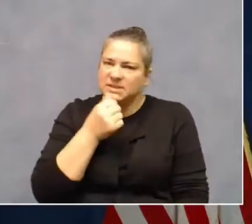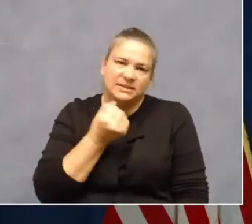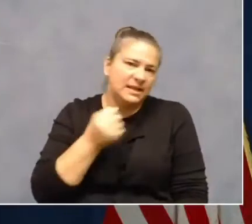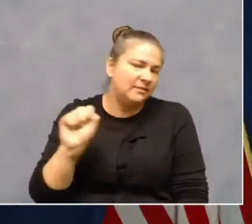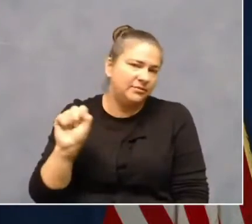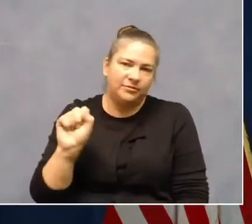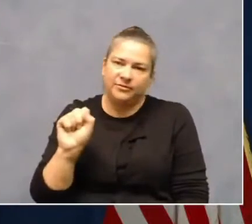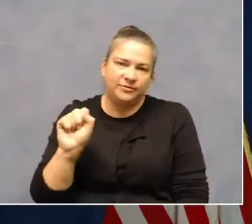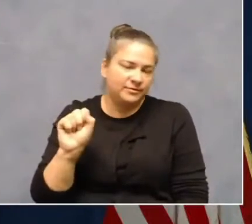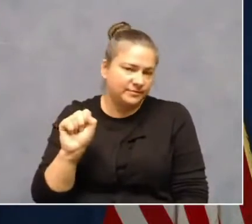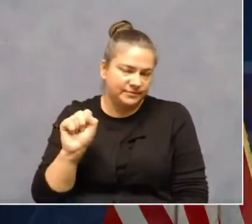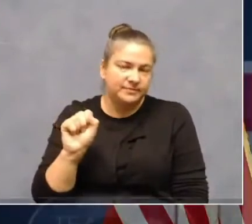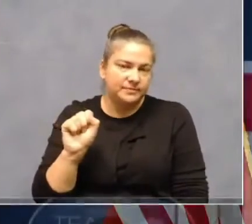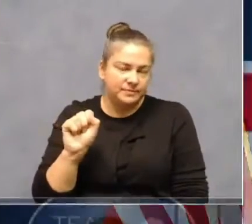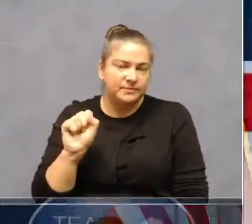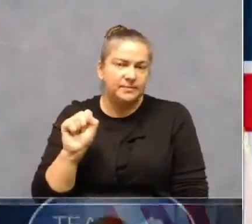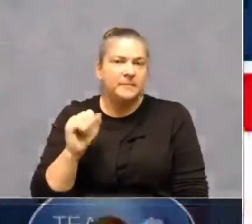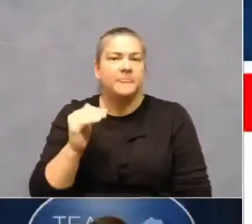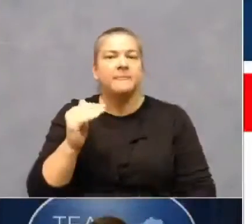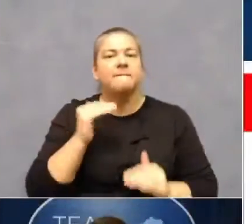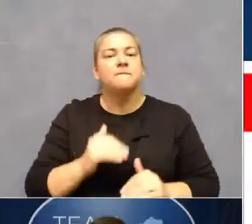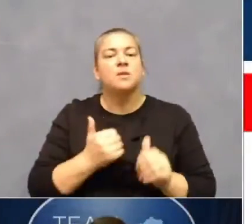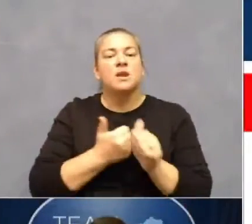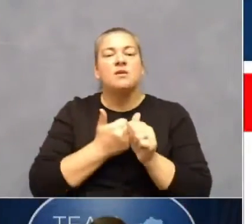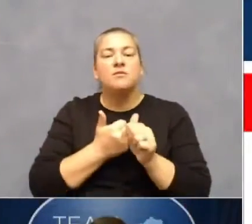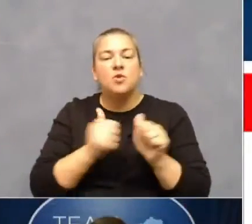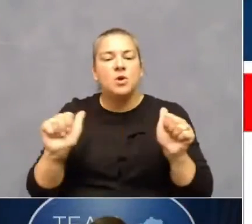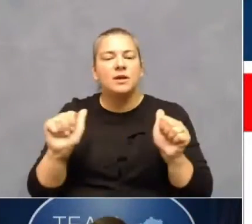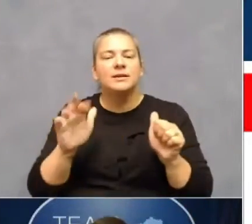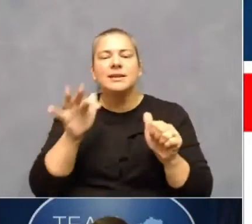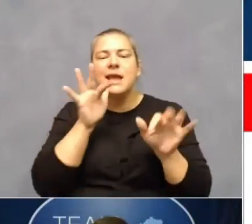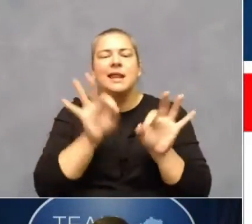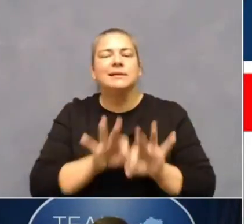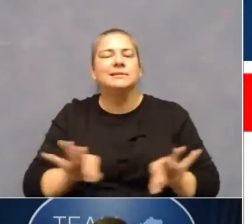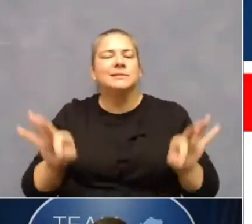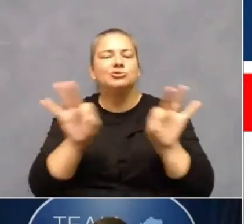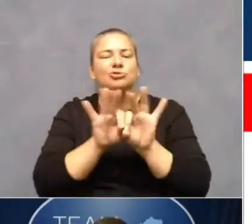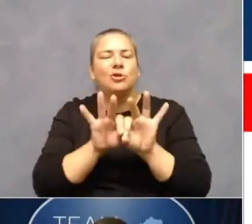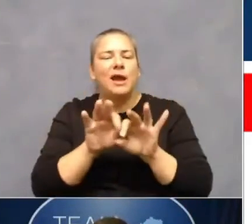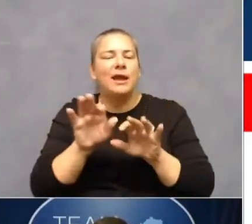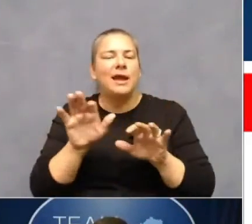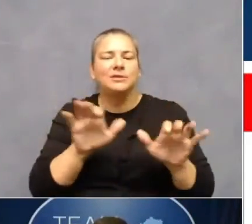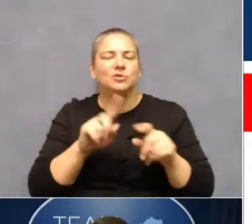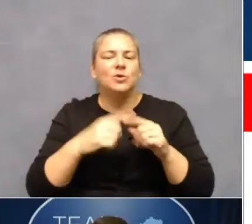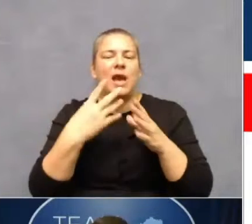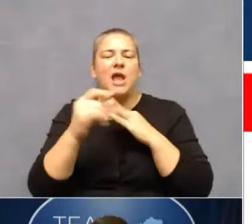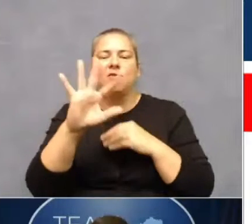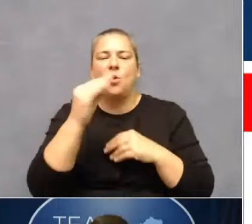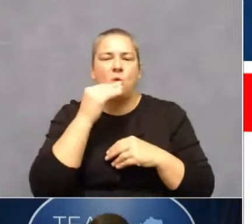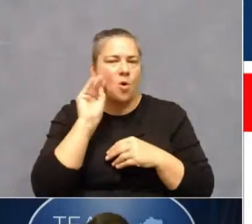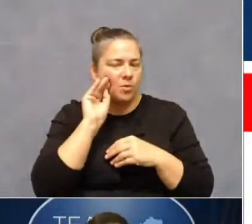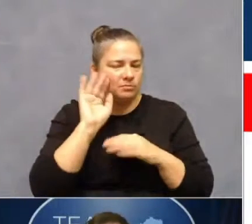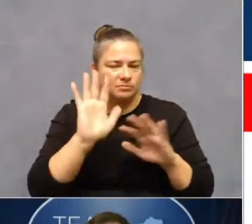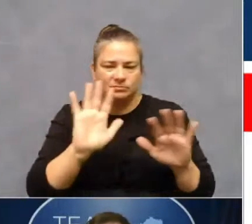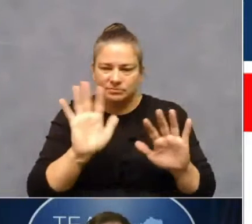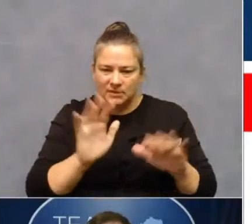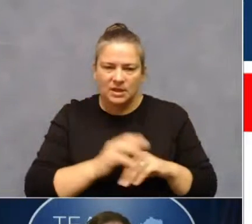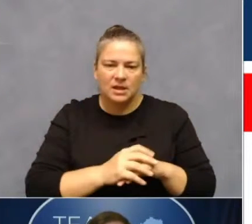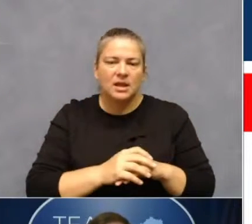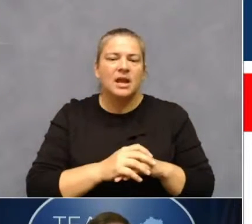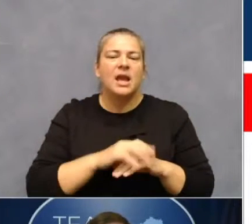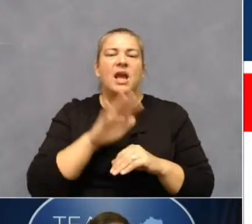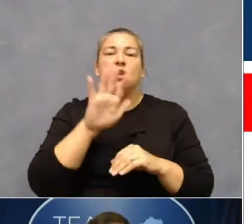time. Avoid non-essential activities outside of your home and reduce your overall activity